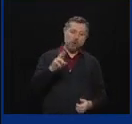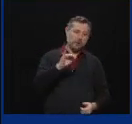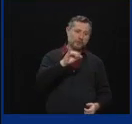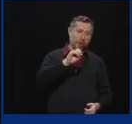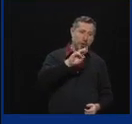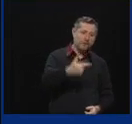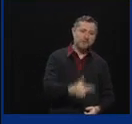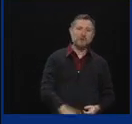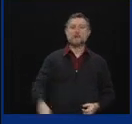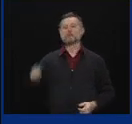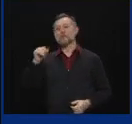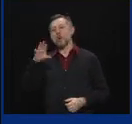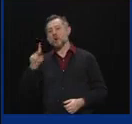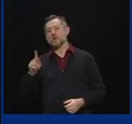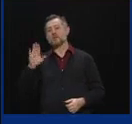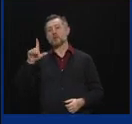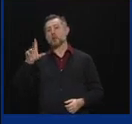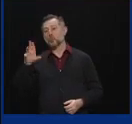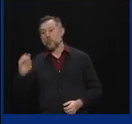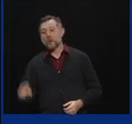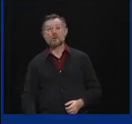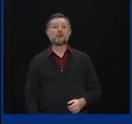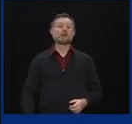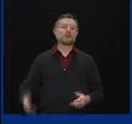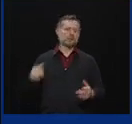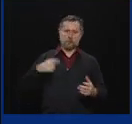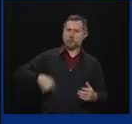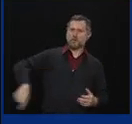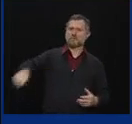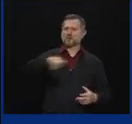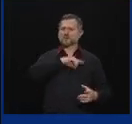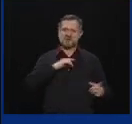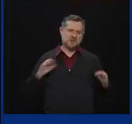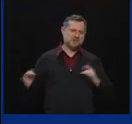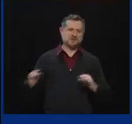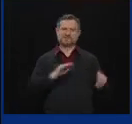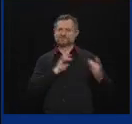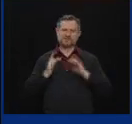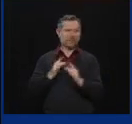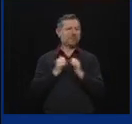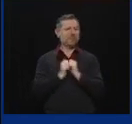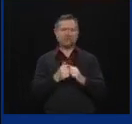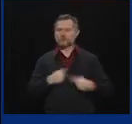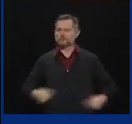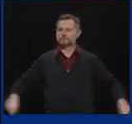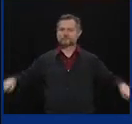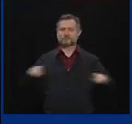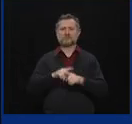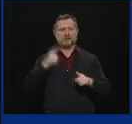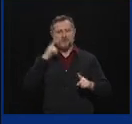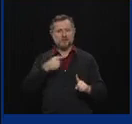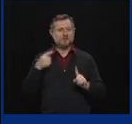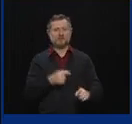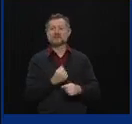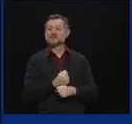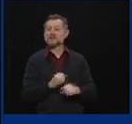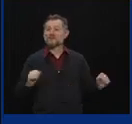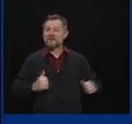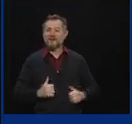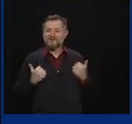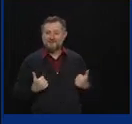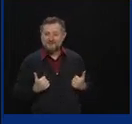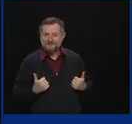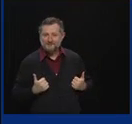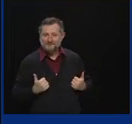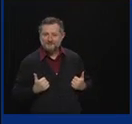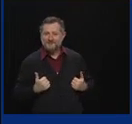Blue, and we worked together as a community to get through COVID, because it's all about saving lives. That's what we're talking about, and more than 2,100 Erie